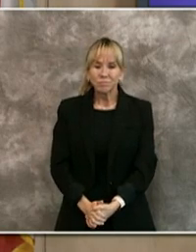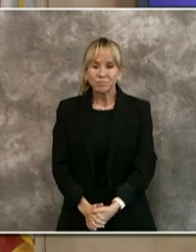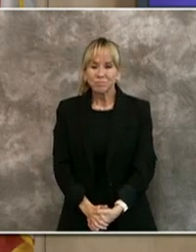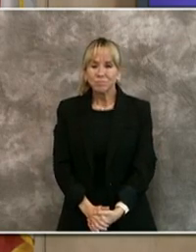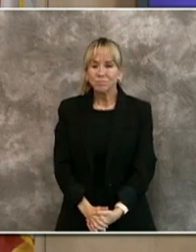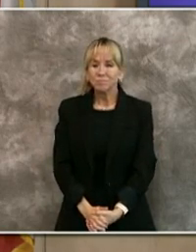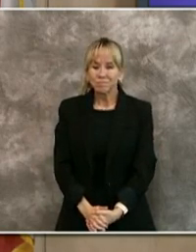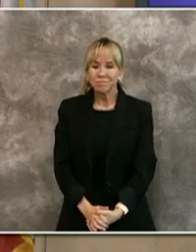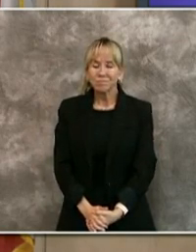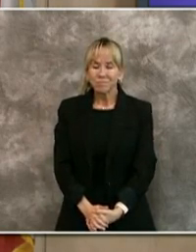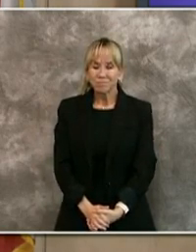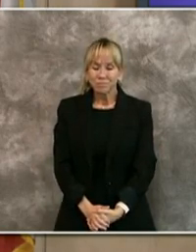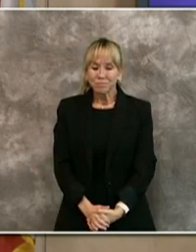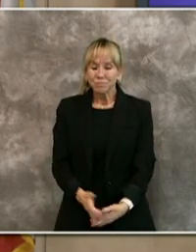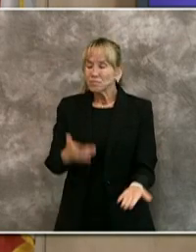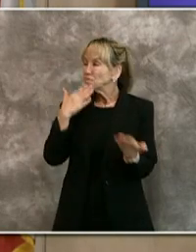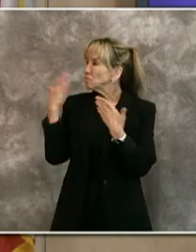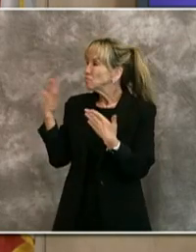Thank you.